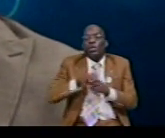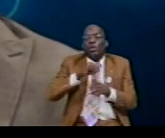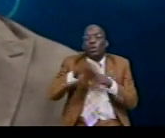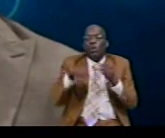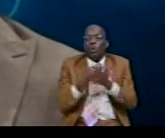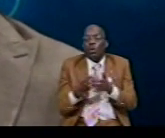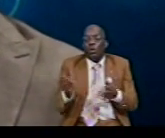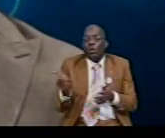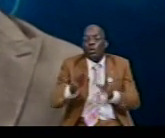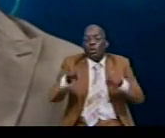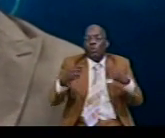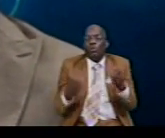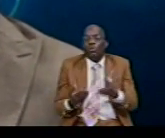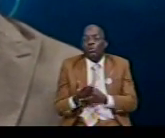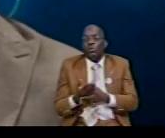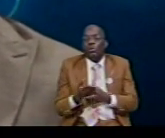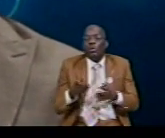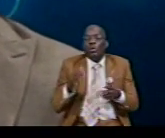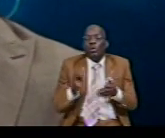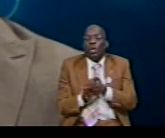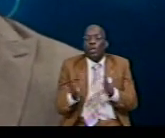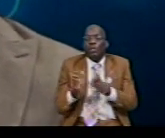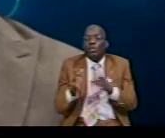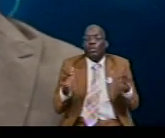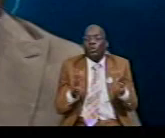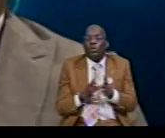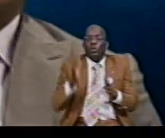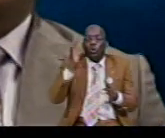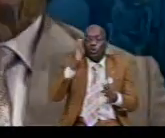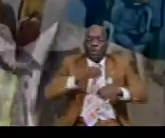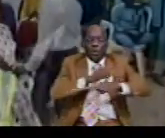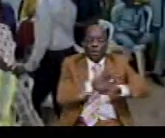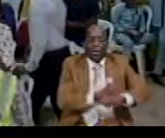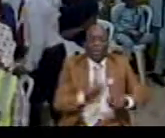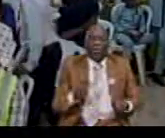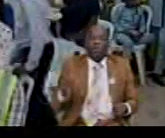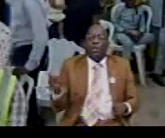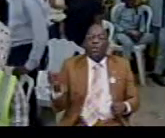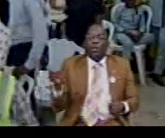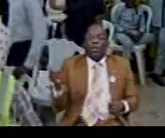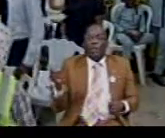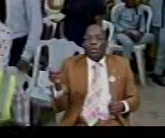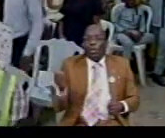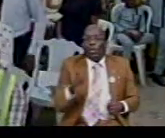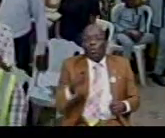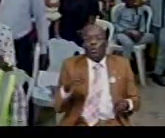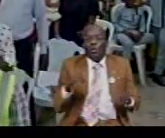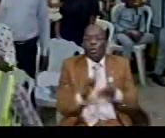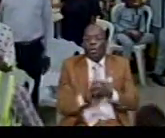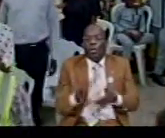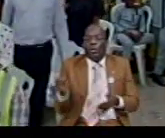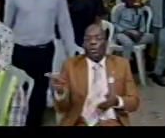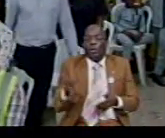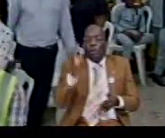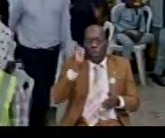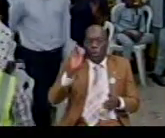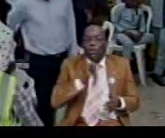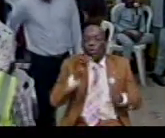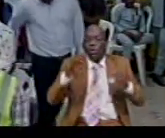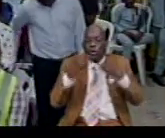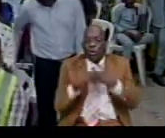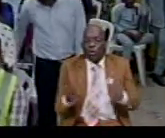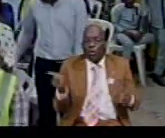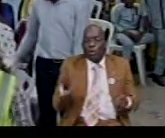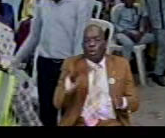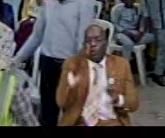walk through with them. That the Spirit of the Lord will guide them. That they will not lose their faith. They will walk in this narrow path to the